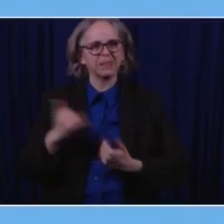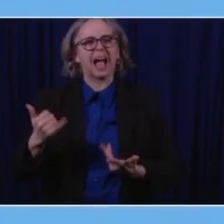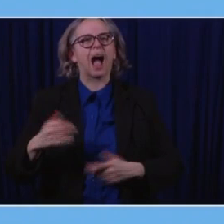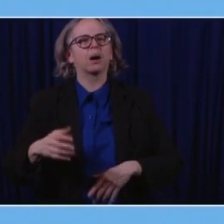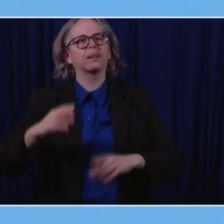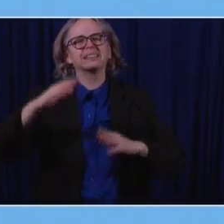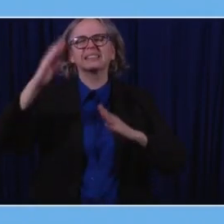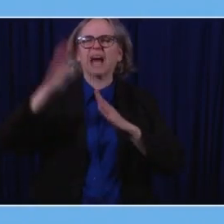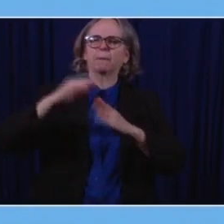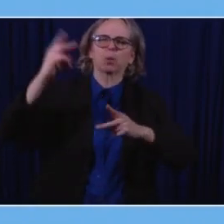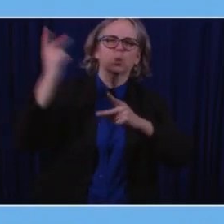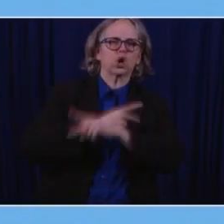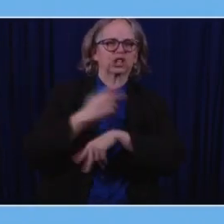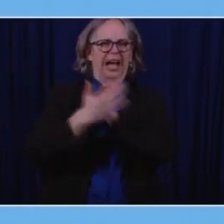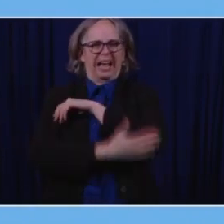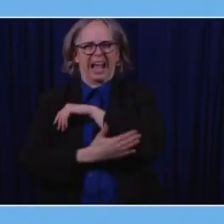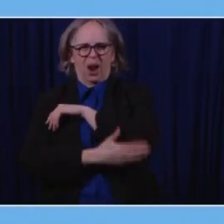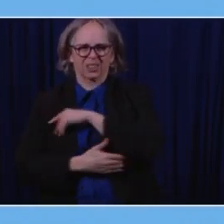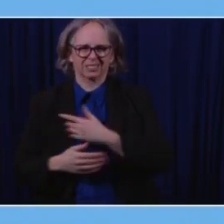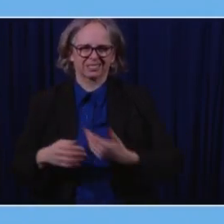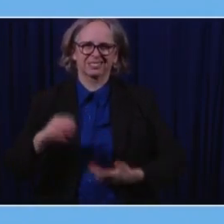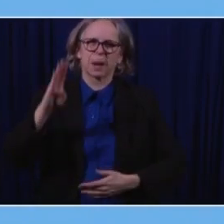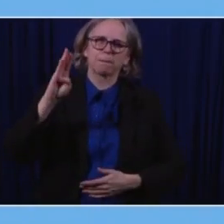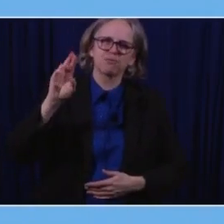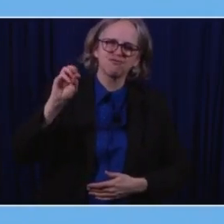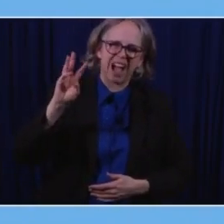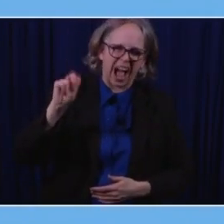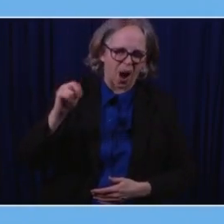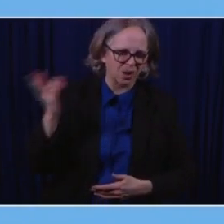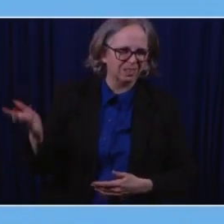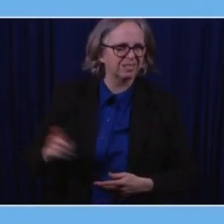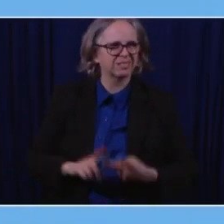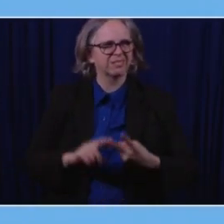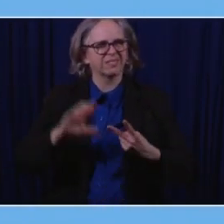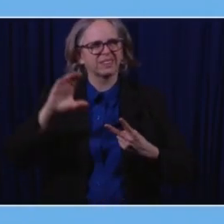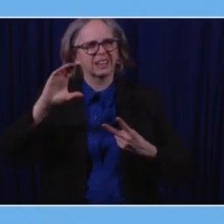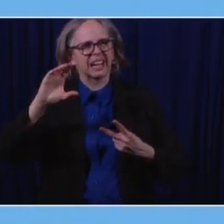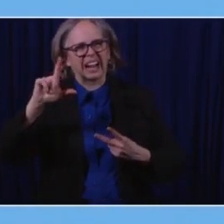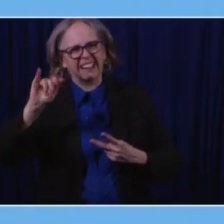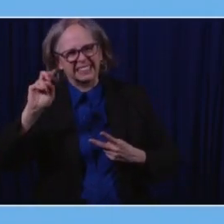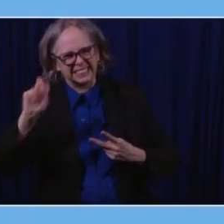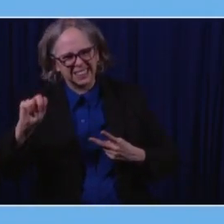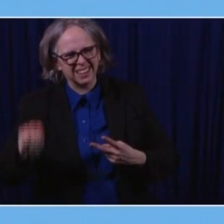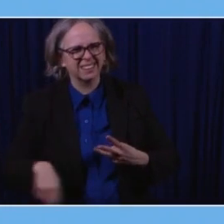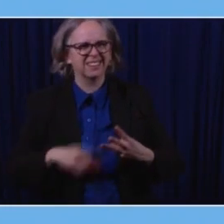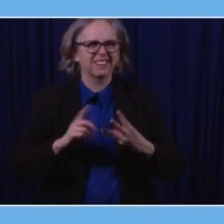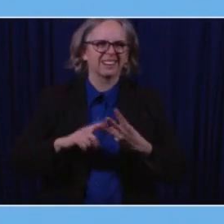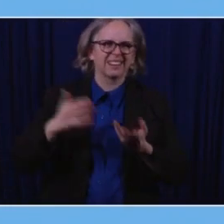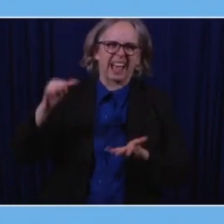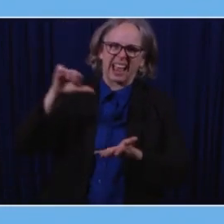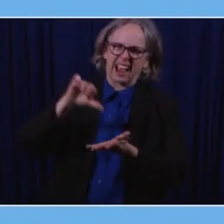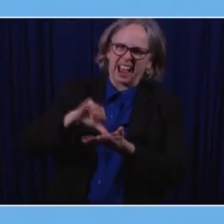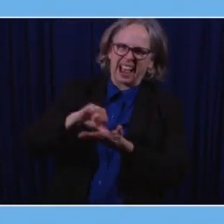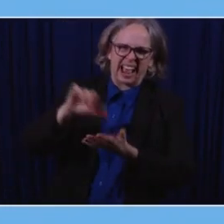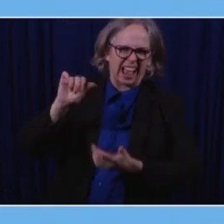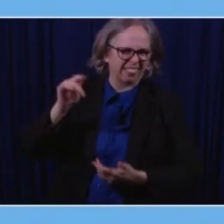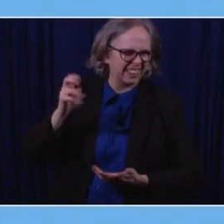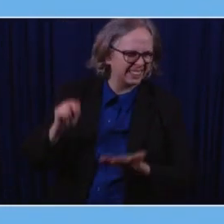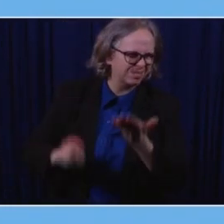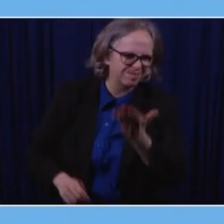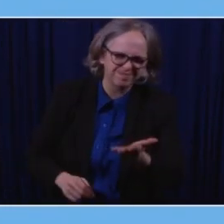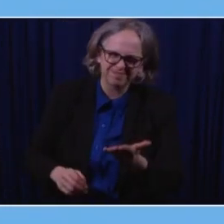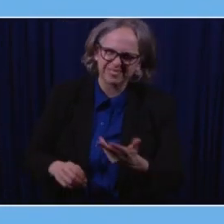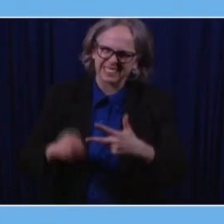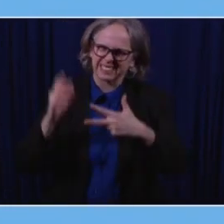County, Clinton County, Athens County. Those three are up in the neighborhood of about 4 times the high